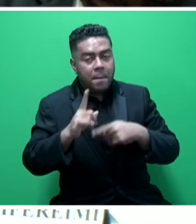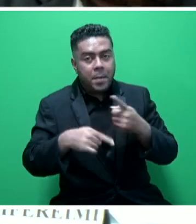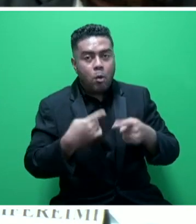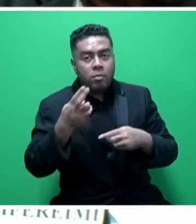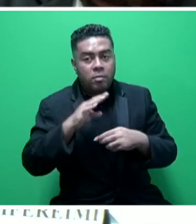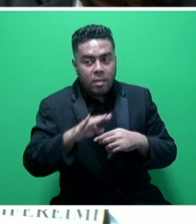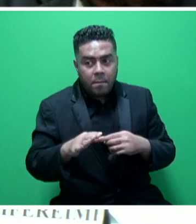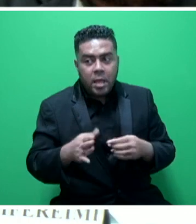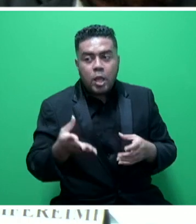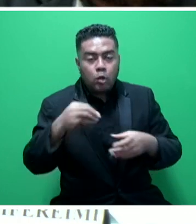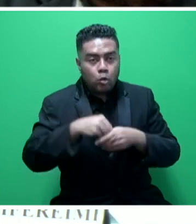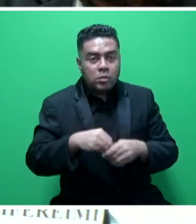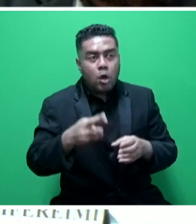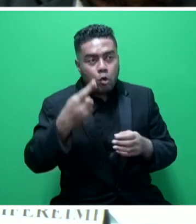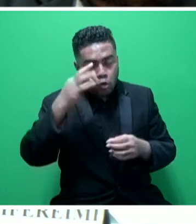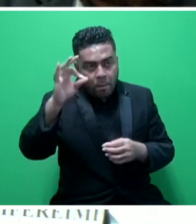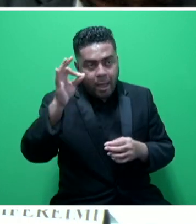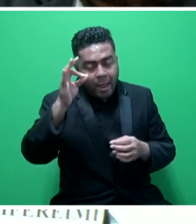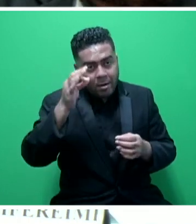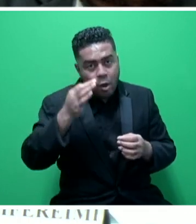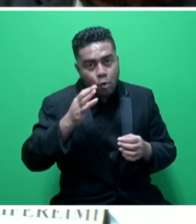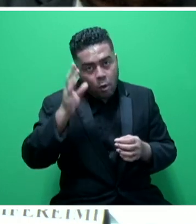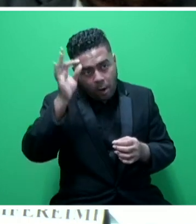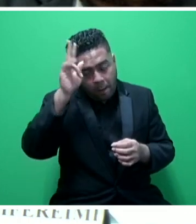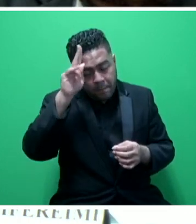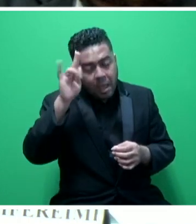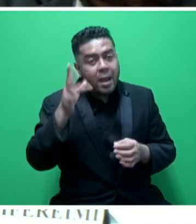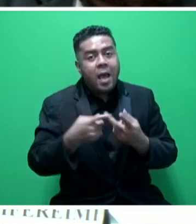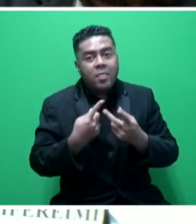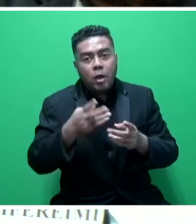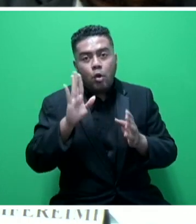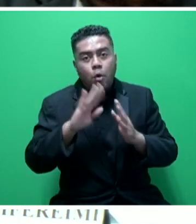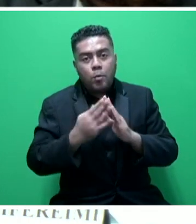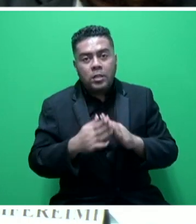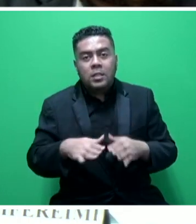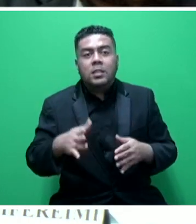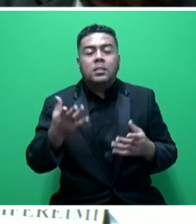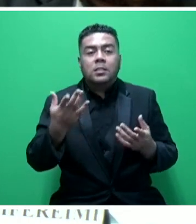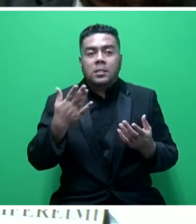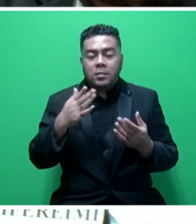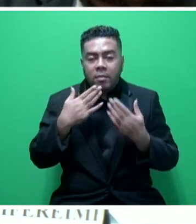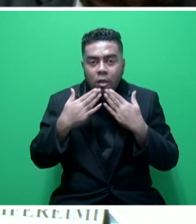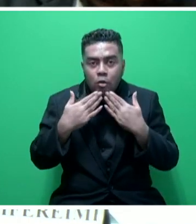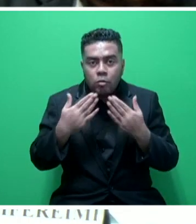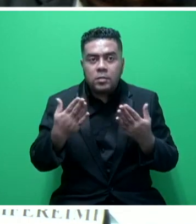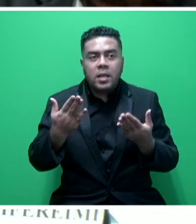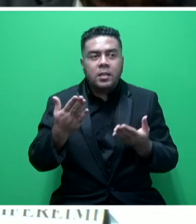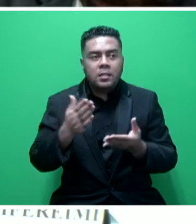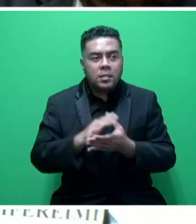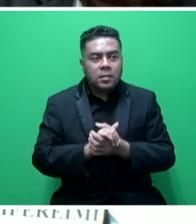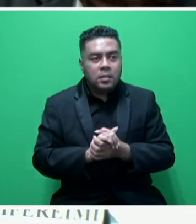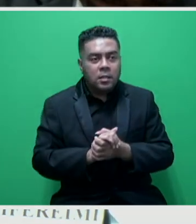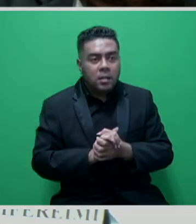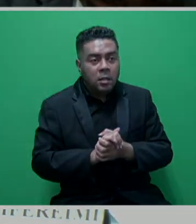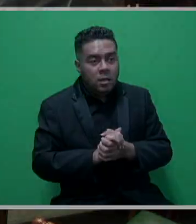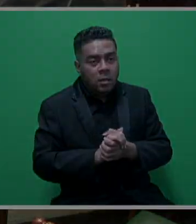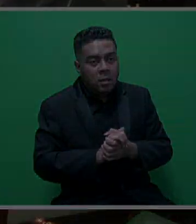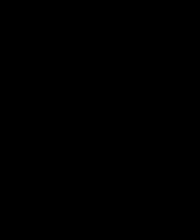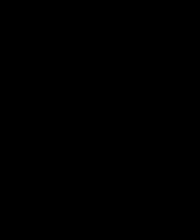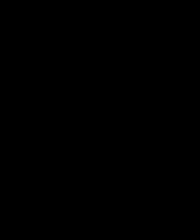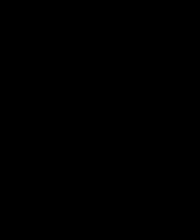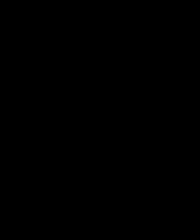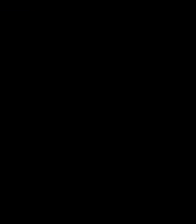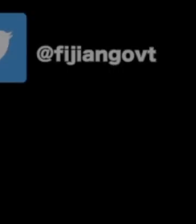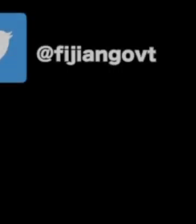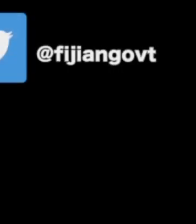that includes Rotuma and Rambi and all the other communities as well. Thank you, Mr. Speaker. Thank you, Honourable Minister.